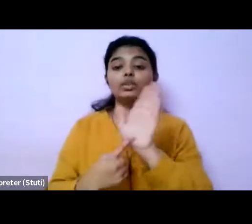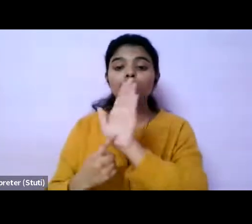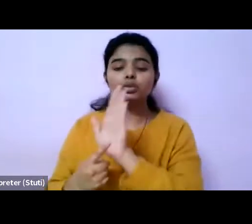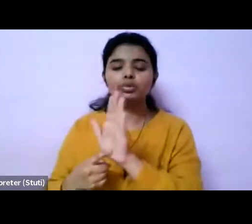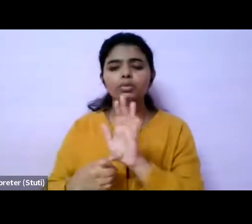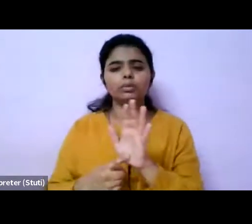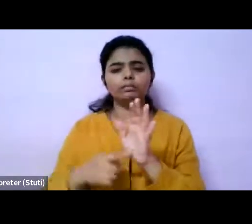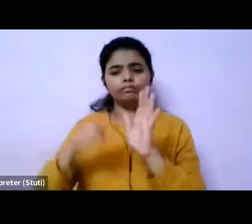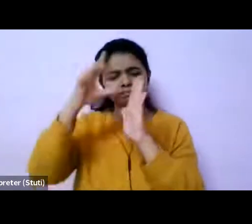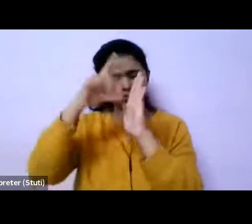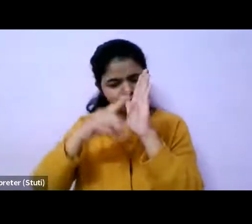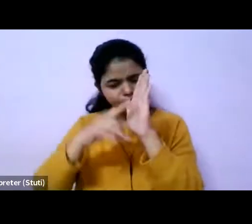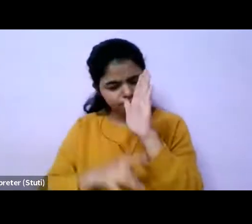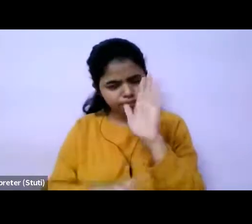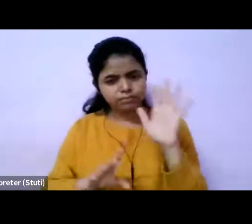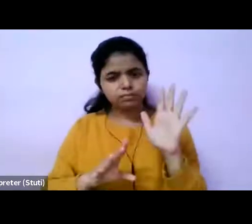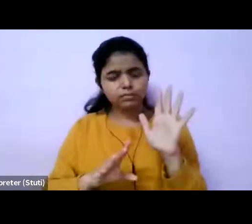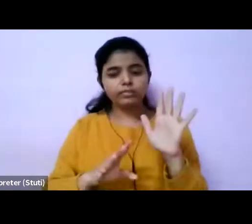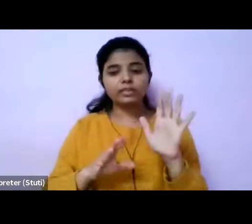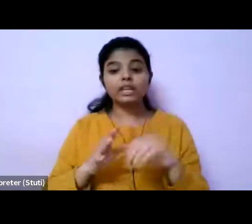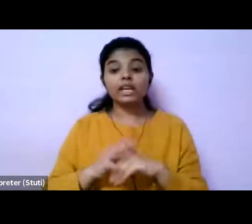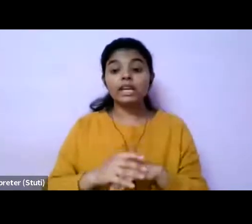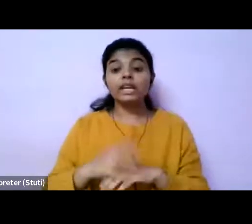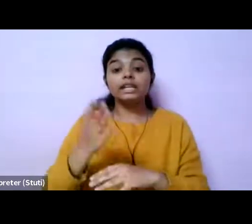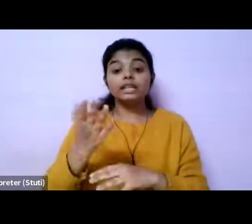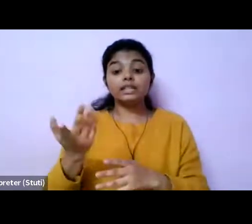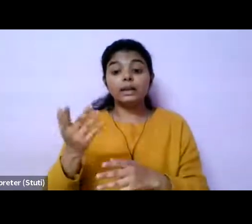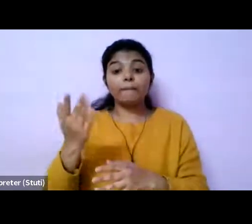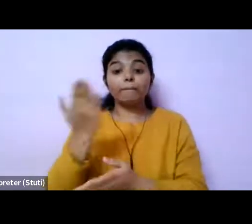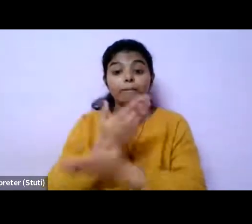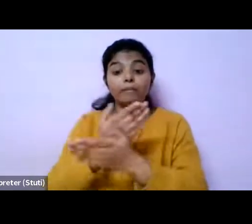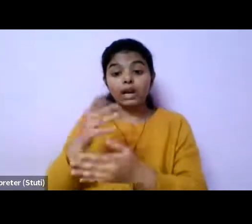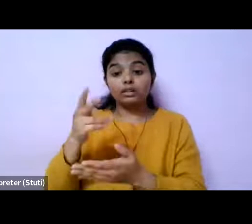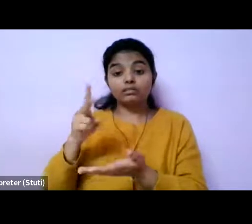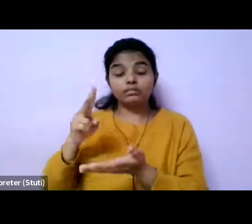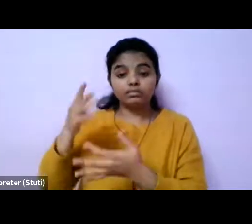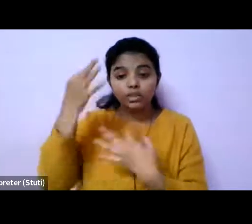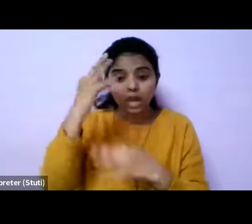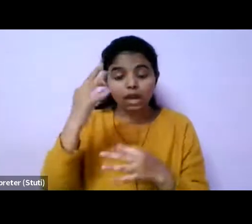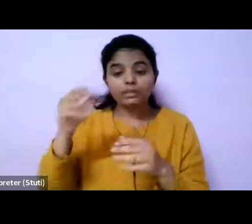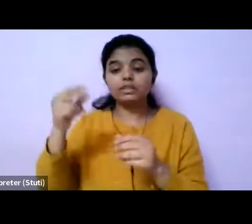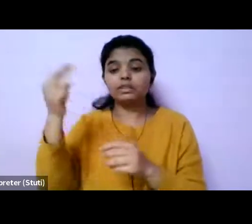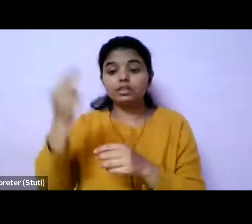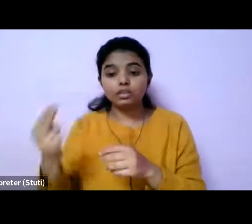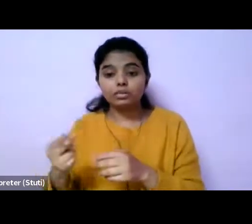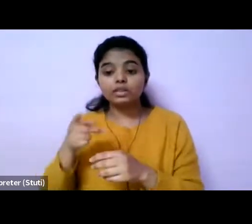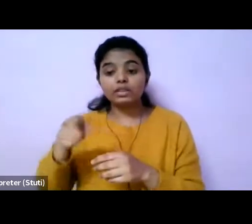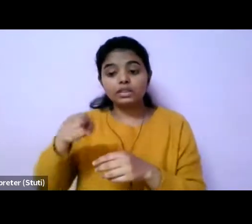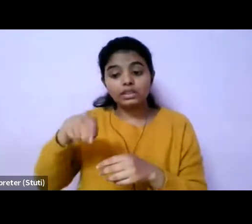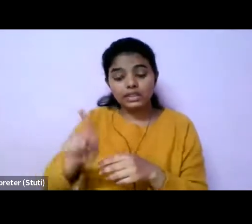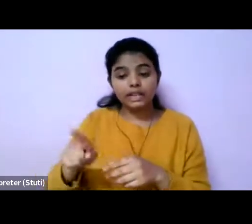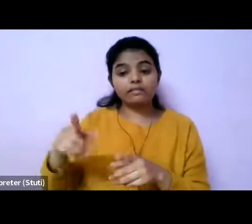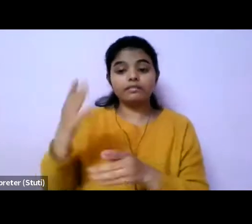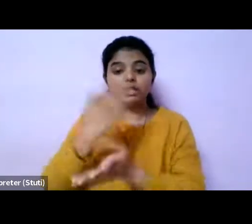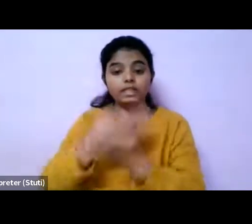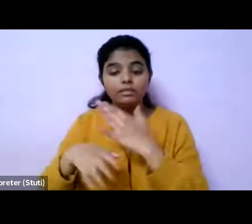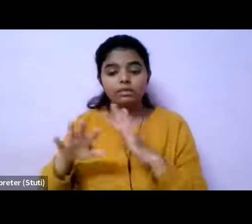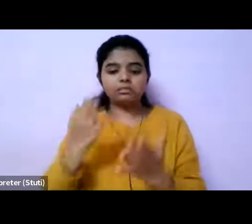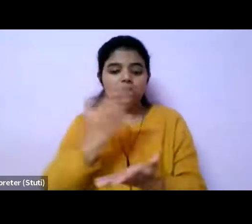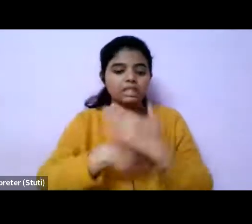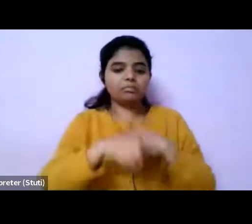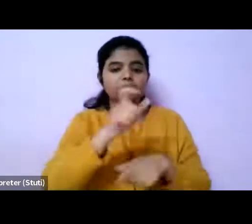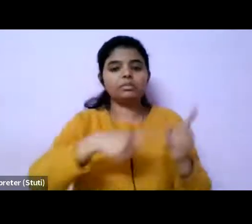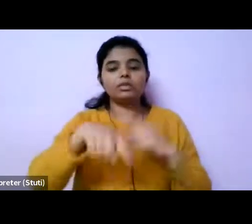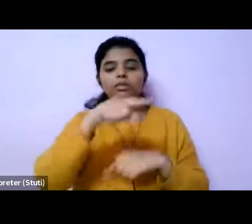ways: disability in performance and disability as performance. Okay.